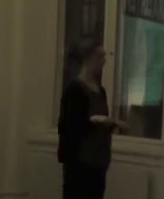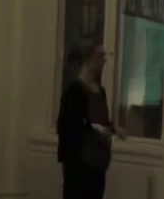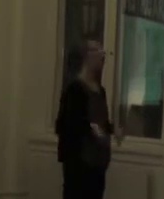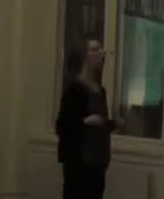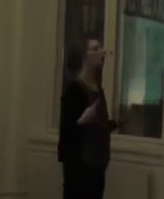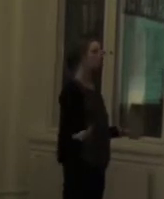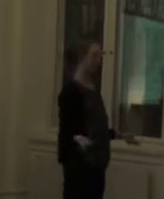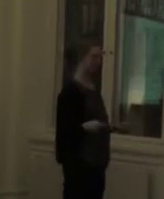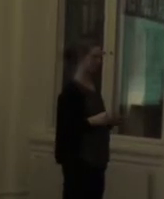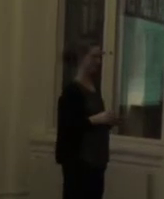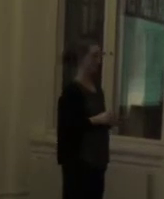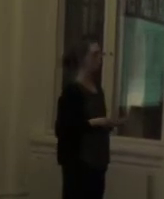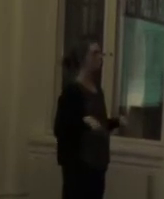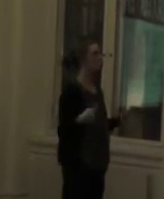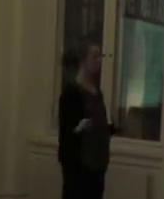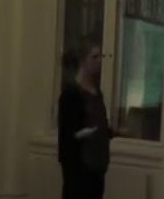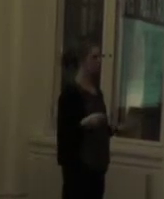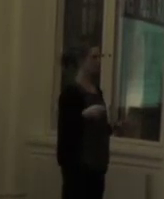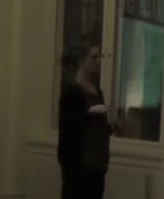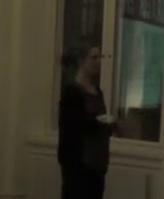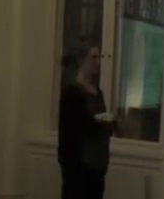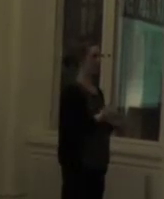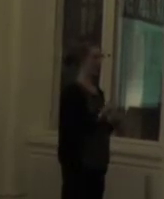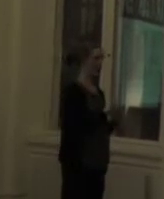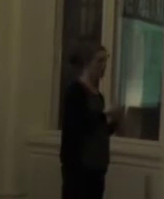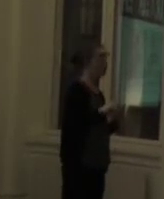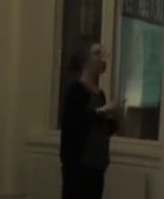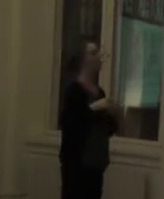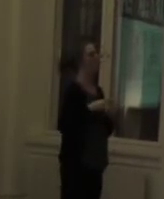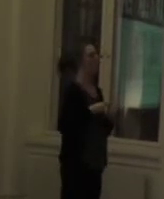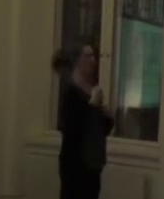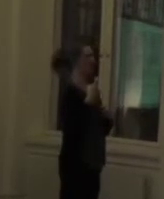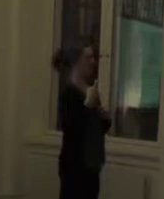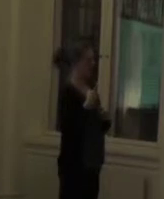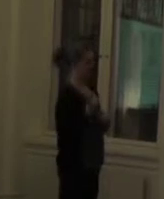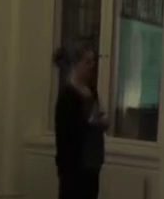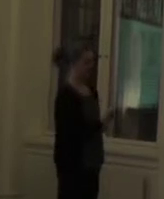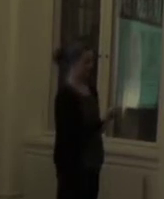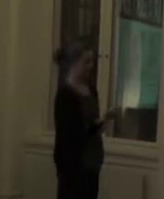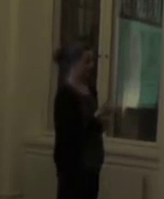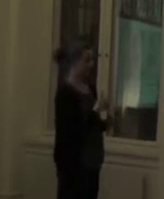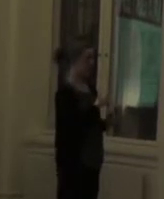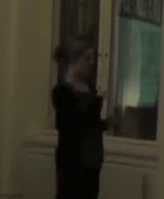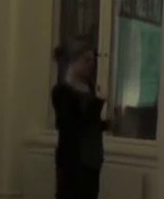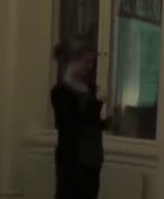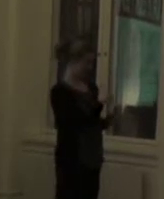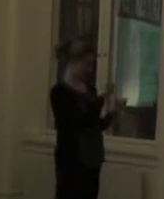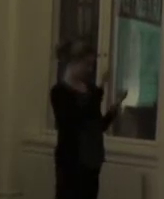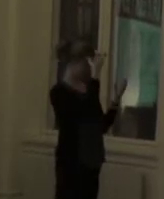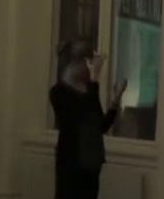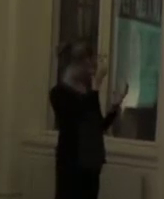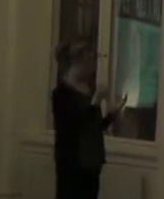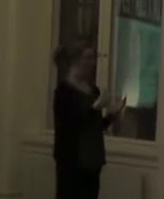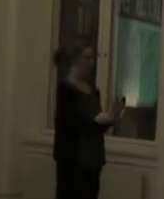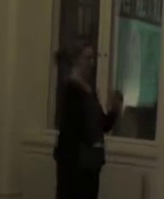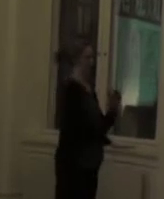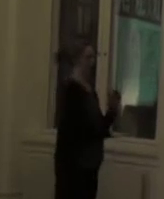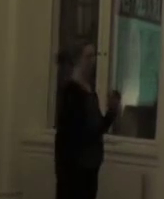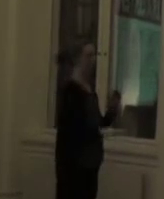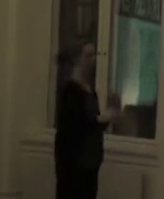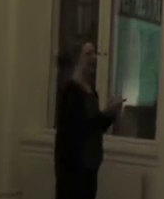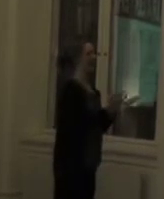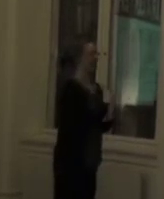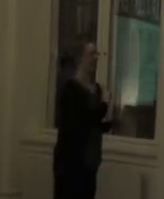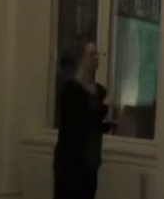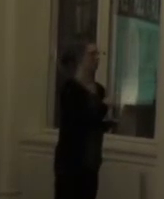anywhere else, not online or offline. The English information is, of course, based on a lot of other